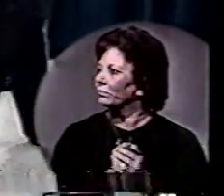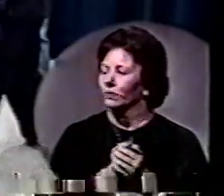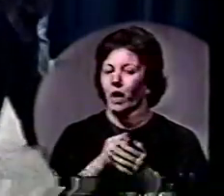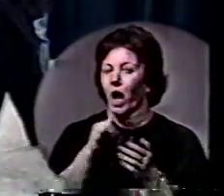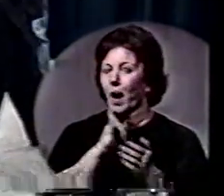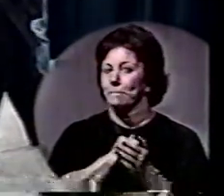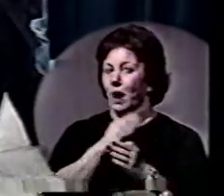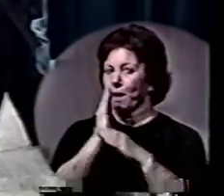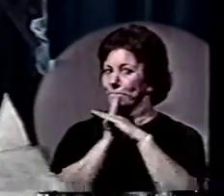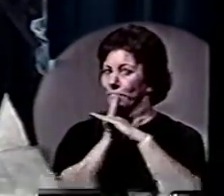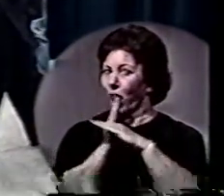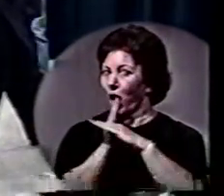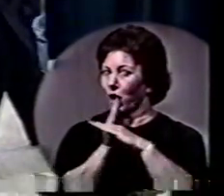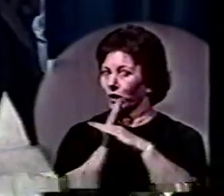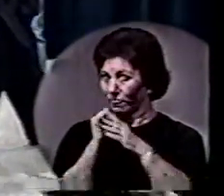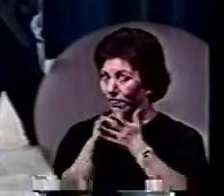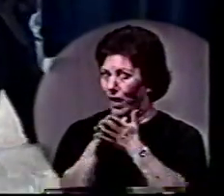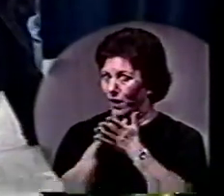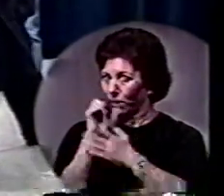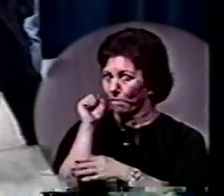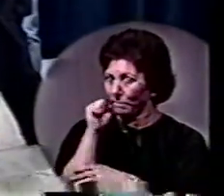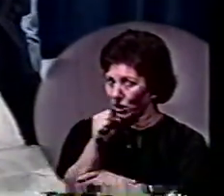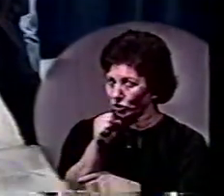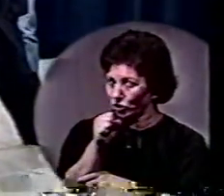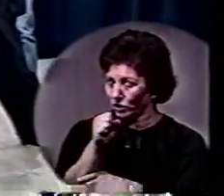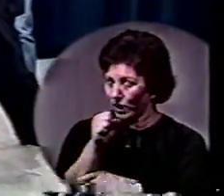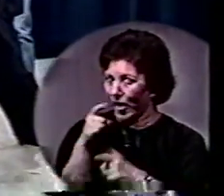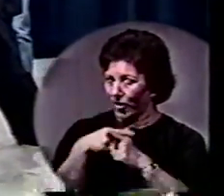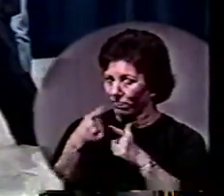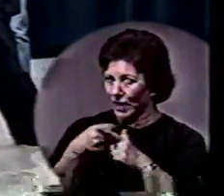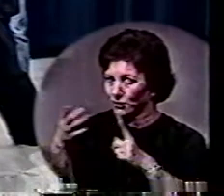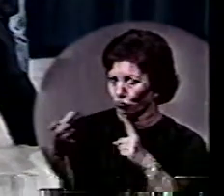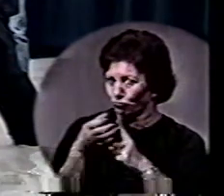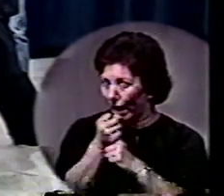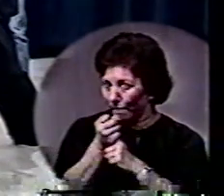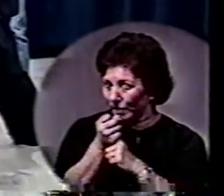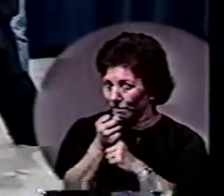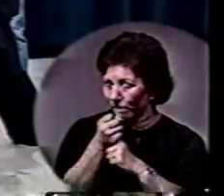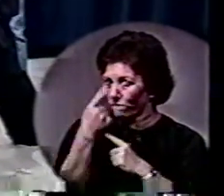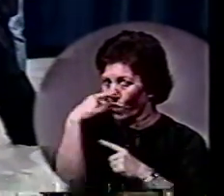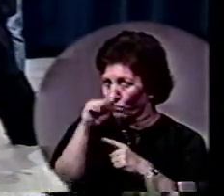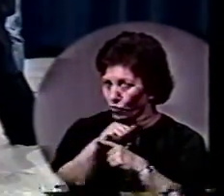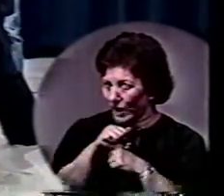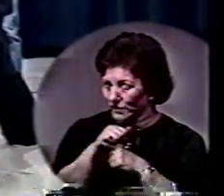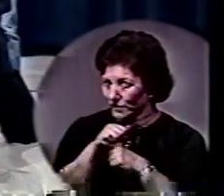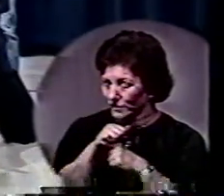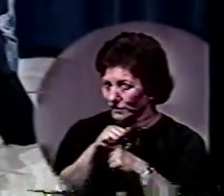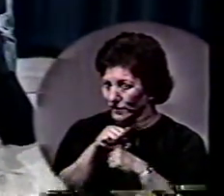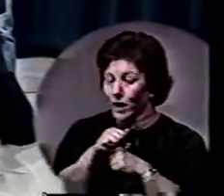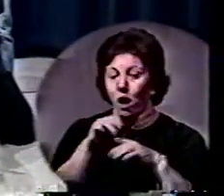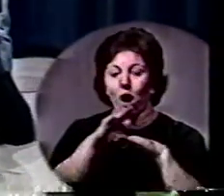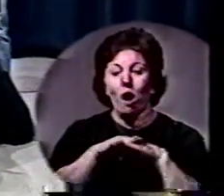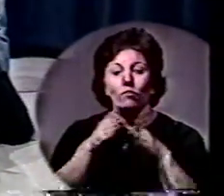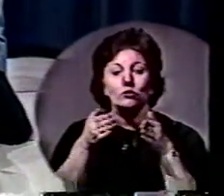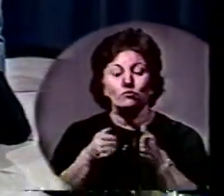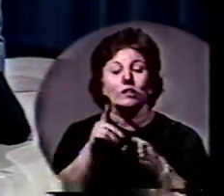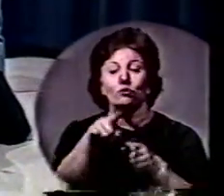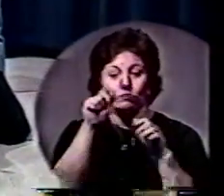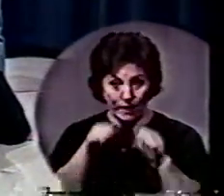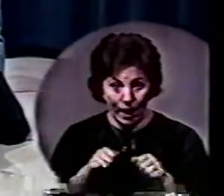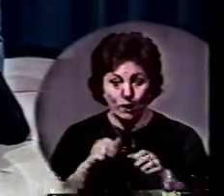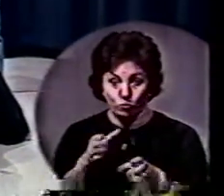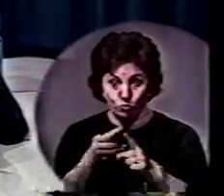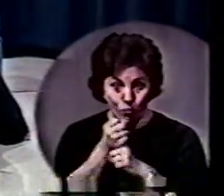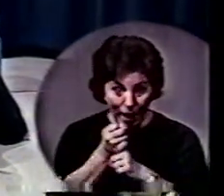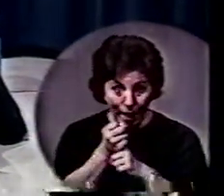I'm going to block that punch. Then I'm going to grab him for the sake of practice. Now, out on the street, you're welcome to grab, but I'll show